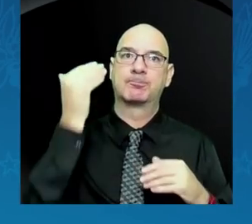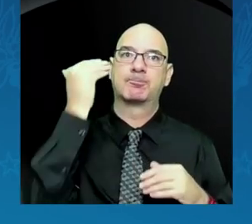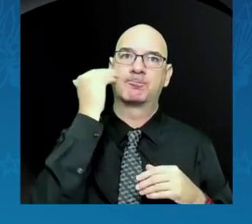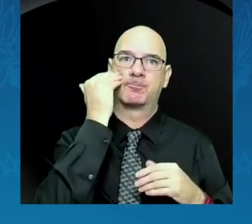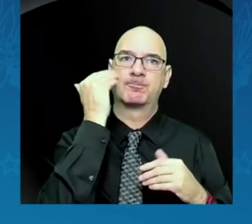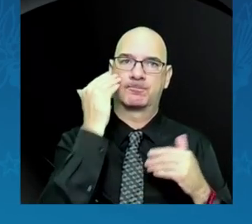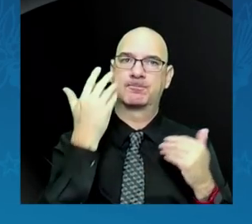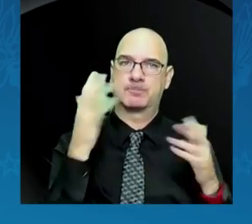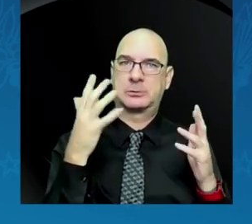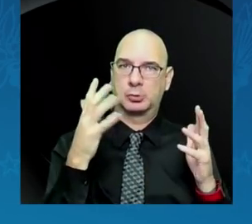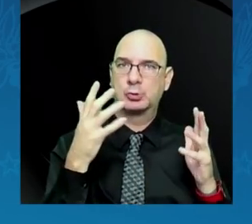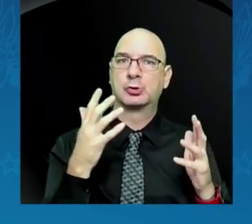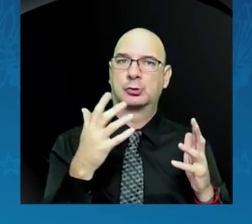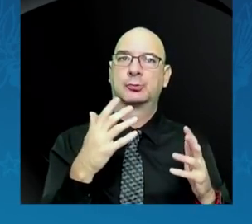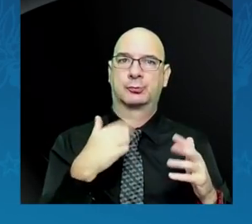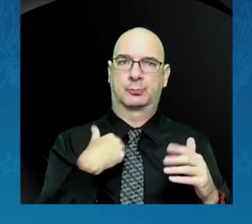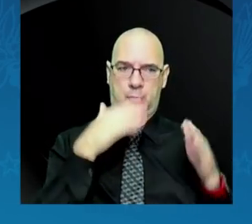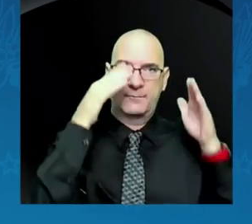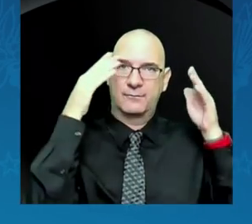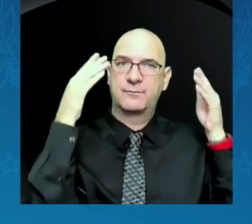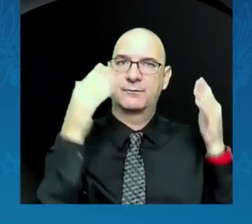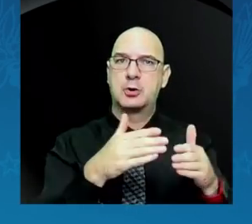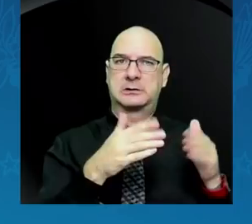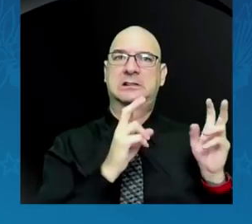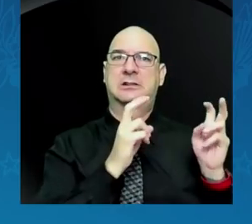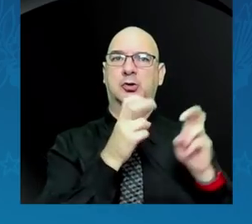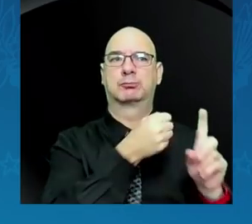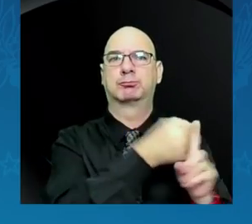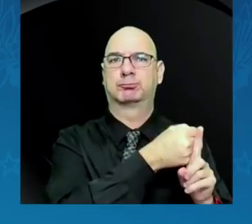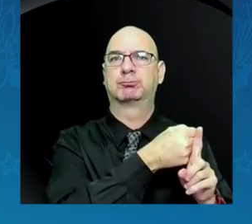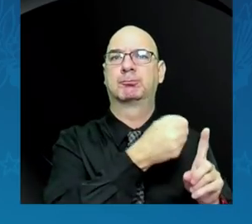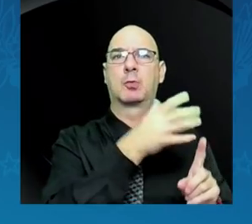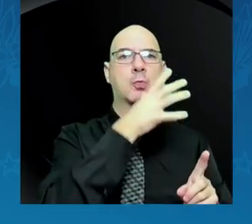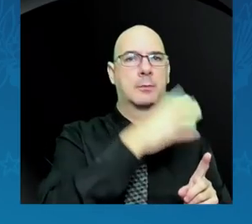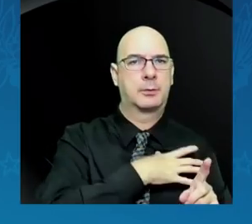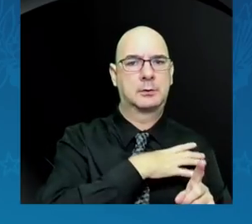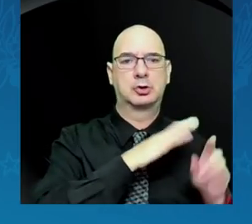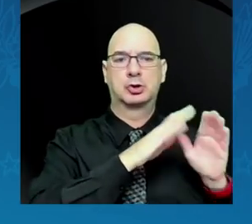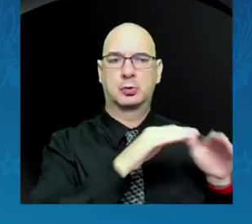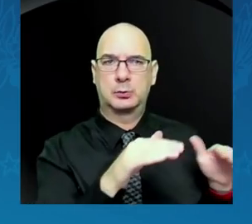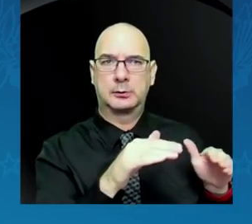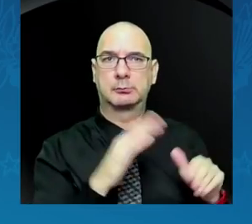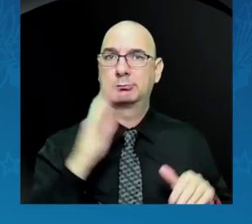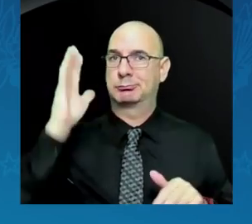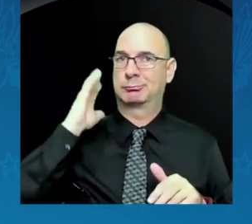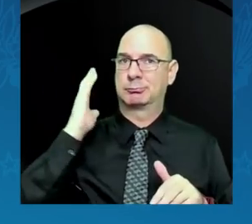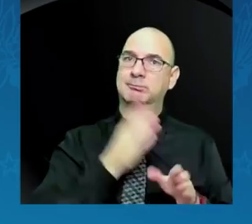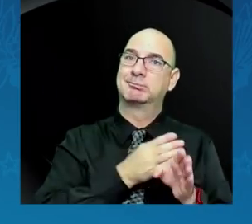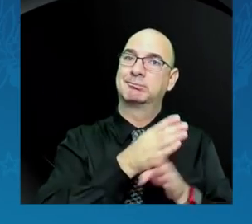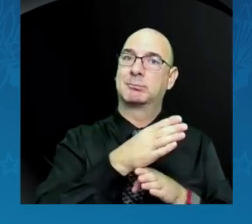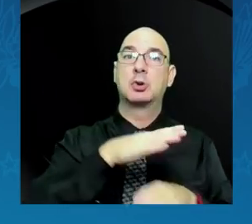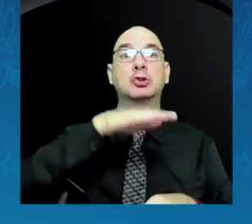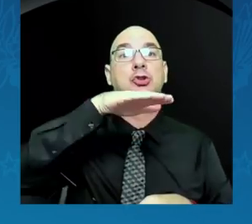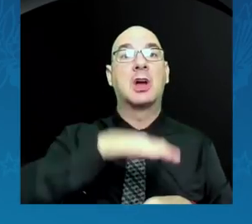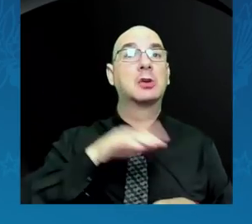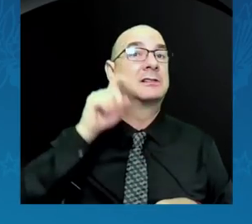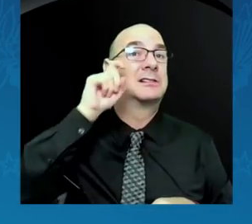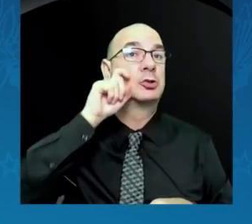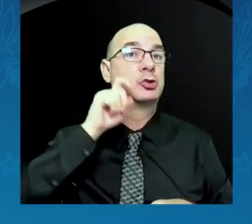children. There was a time when I specialized in child sexual assault cases, some of the worst behavior you can